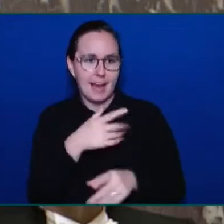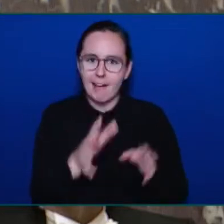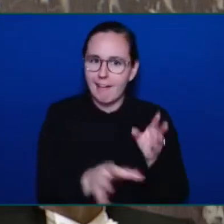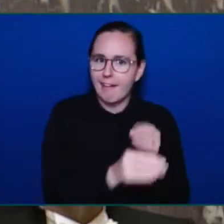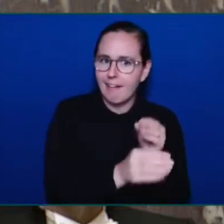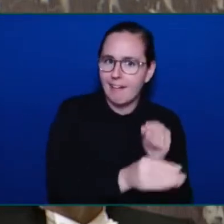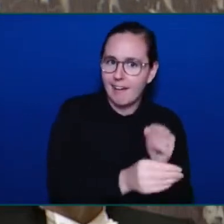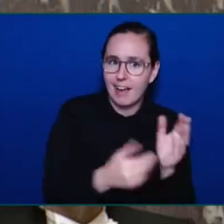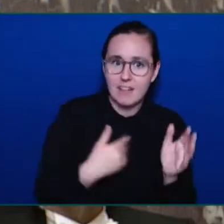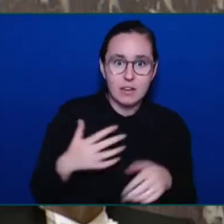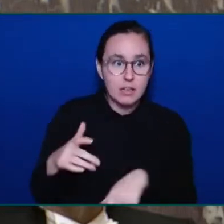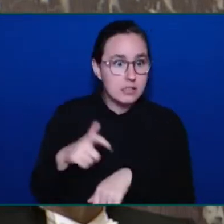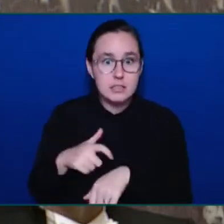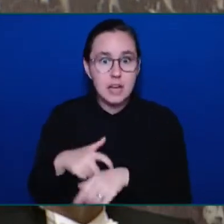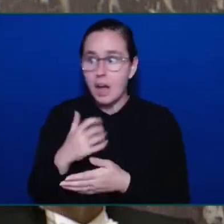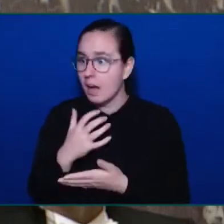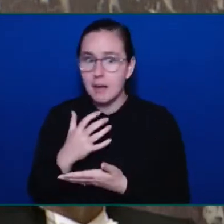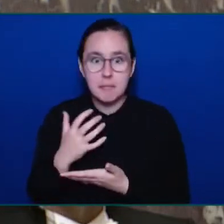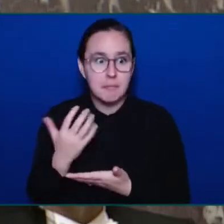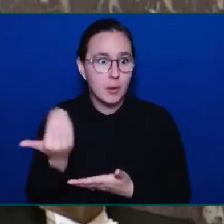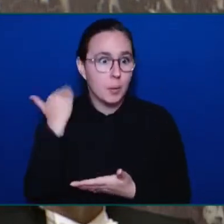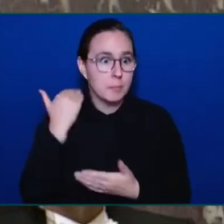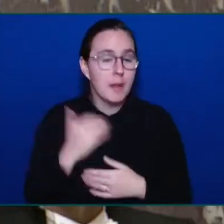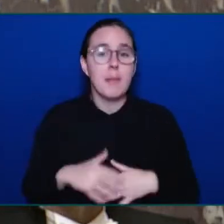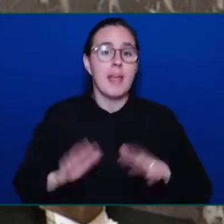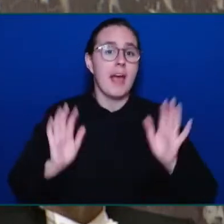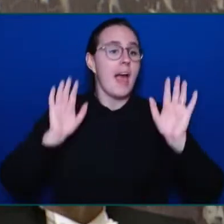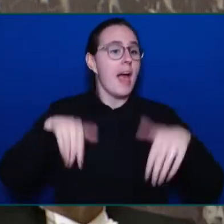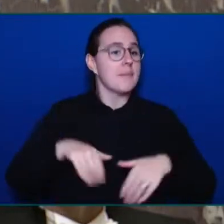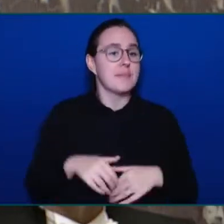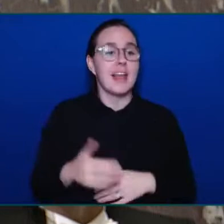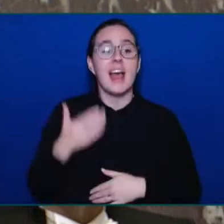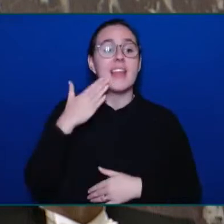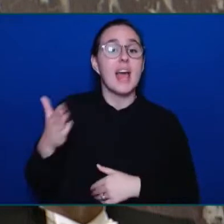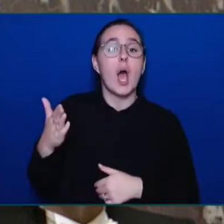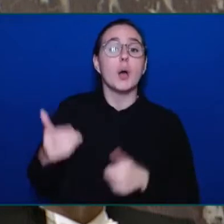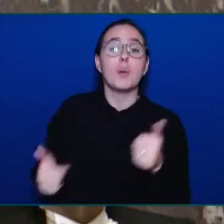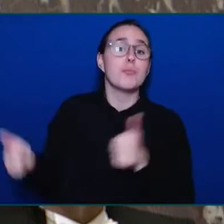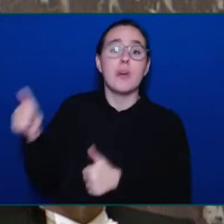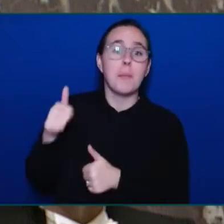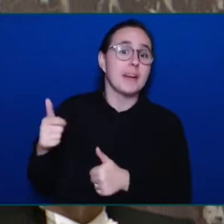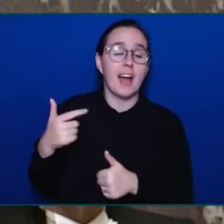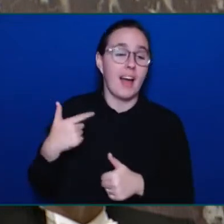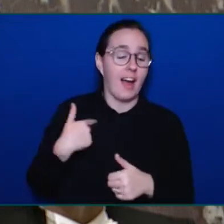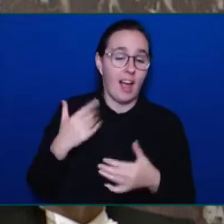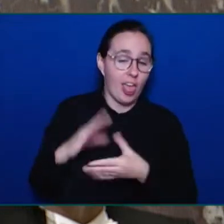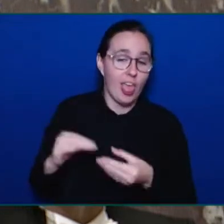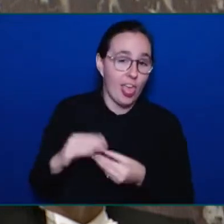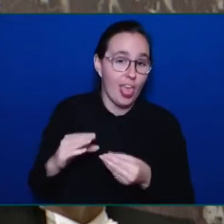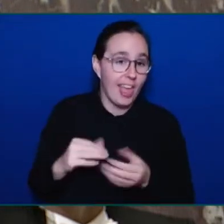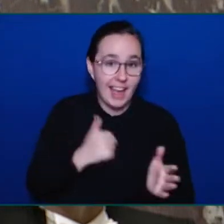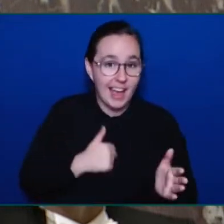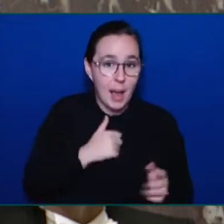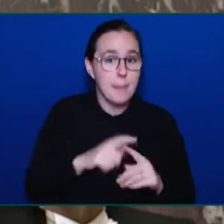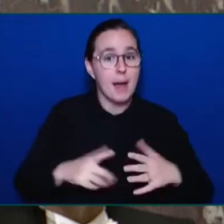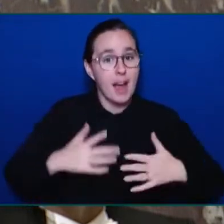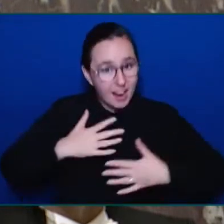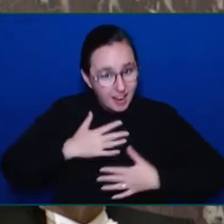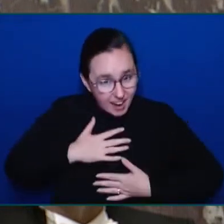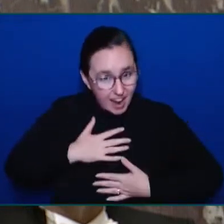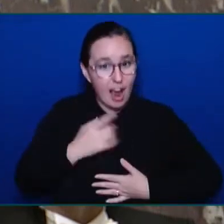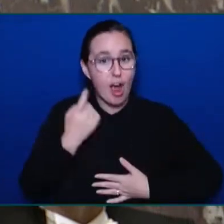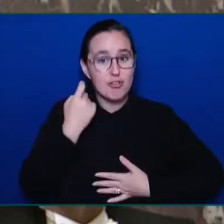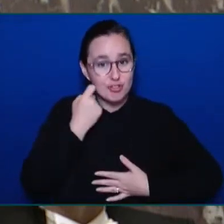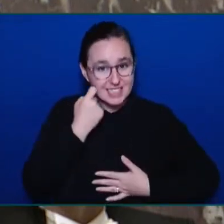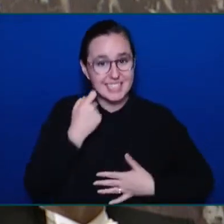for coming. I'm sorry I talked so long, but I recently had 2 procedures at the hospital, and I got to see